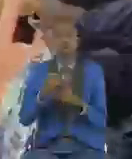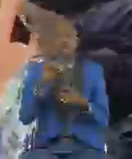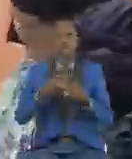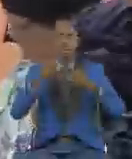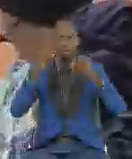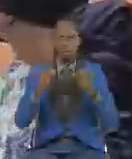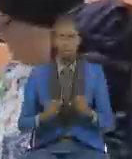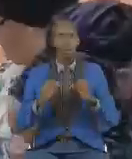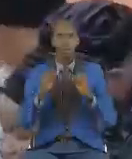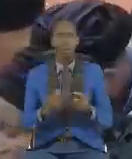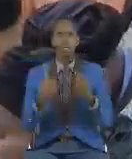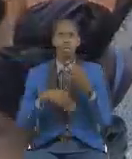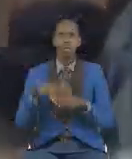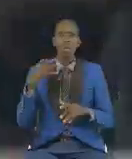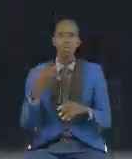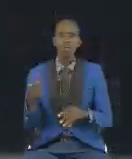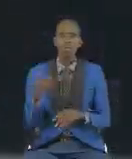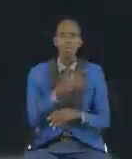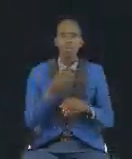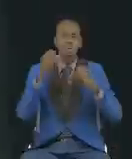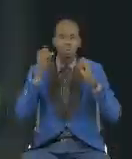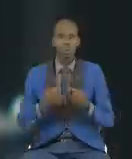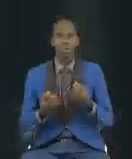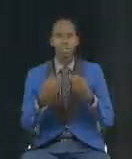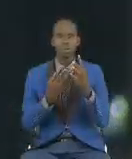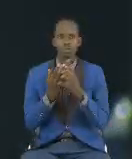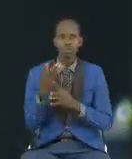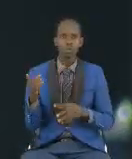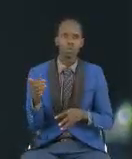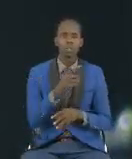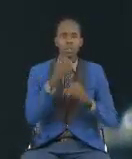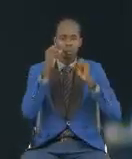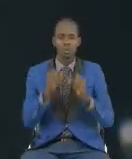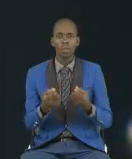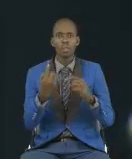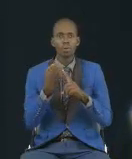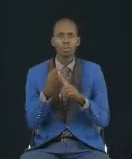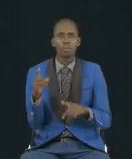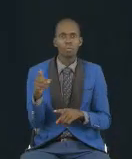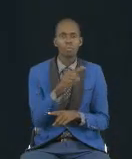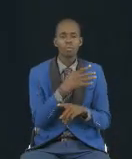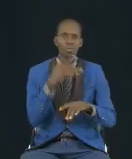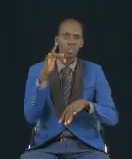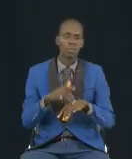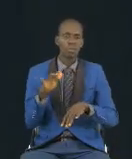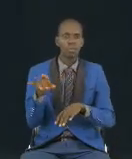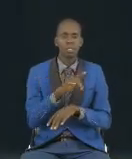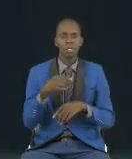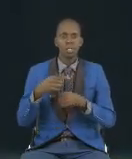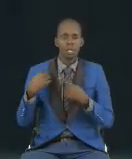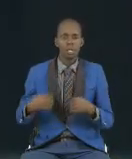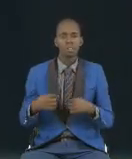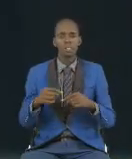them. Power came through them. Power came from them and touched the hearts and the lives of all